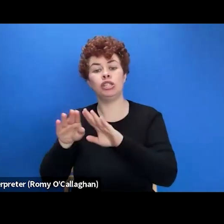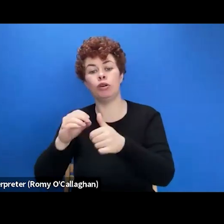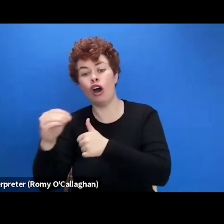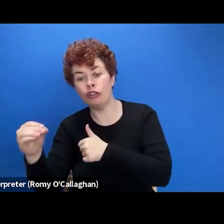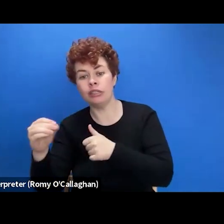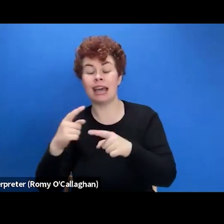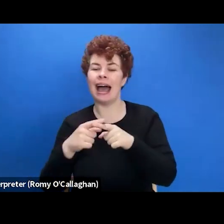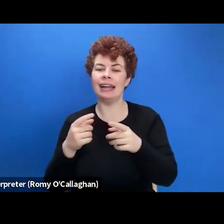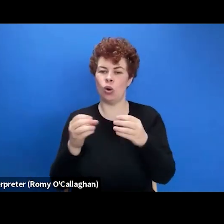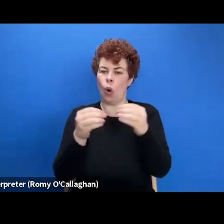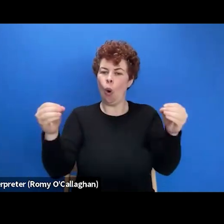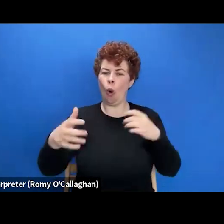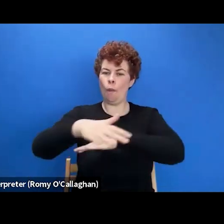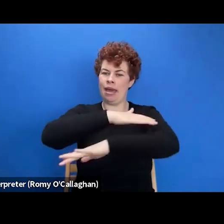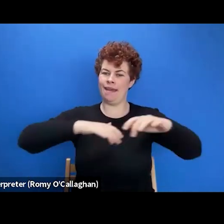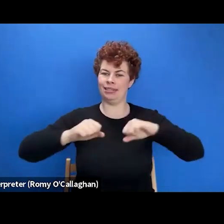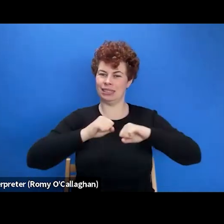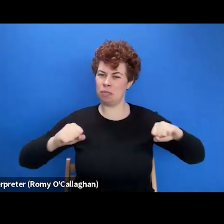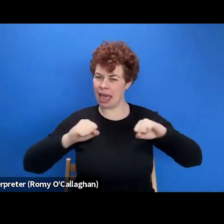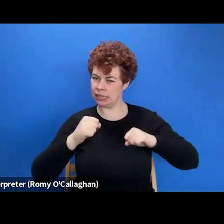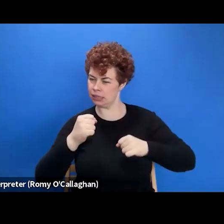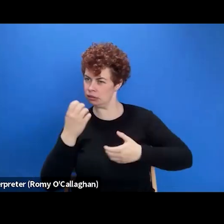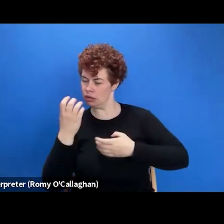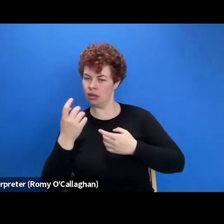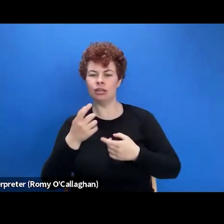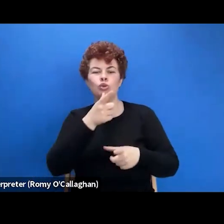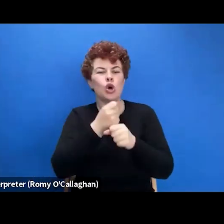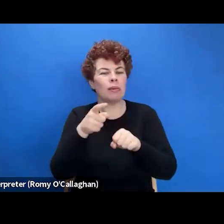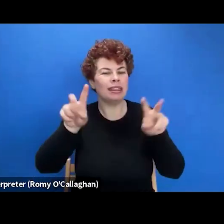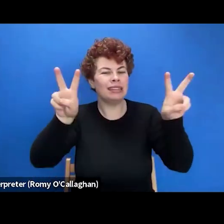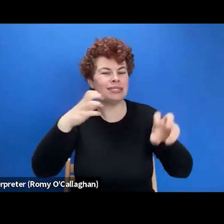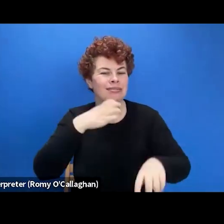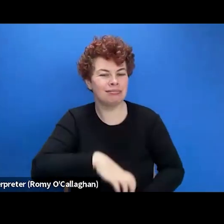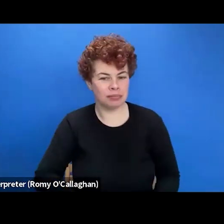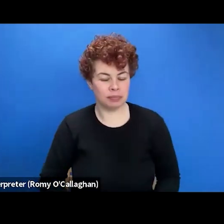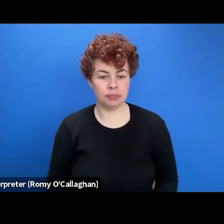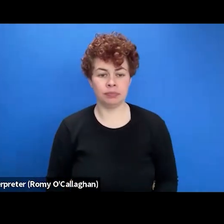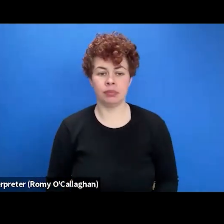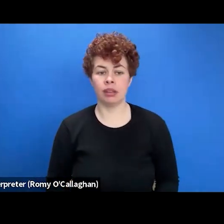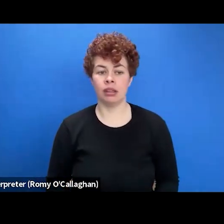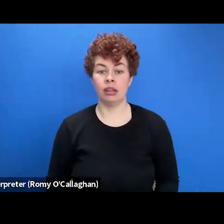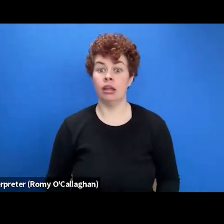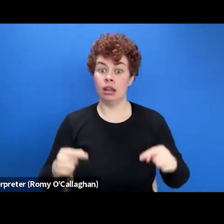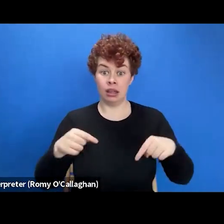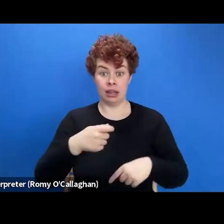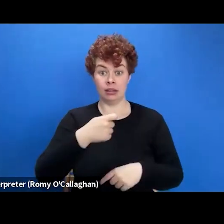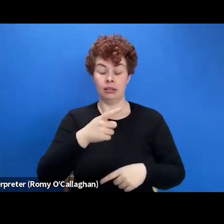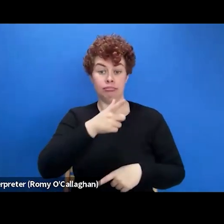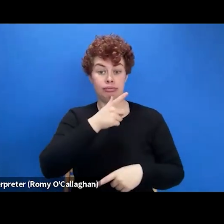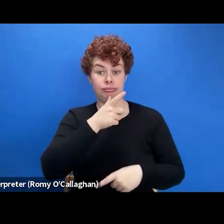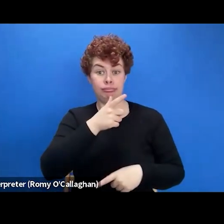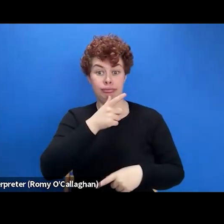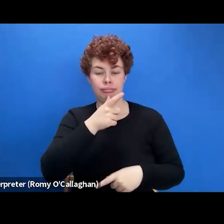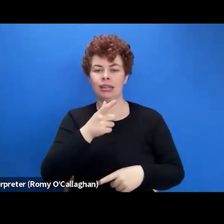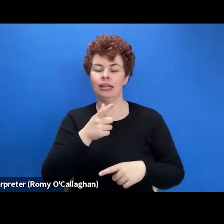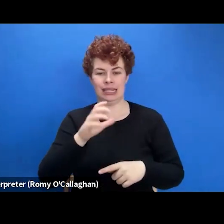in an open space kind of framework to explore some of those issues. So nothing that is said throughout this, as Lizzie said, it is about the Chatham